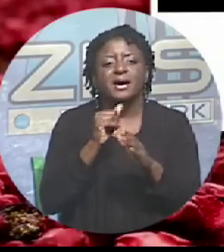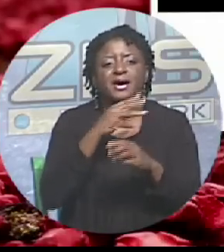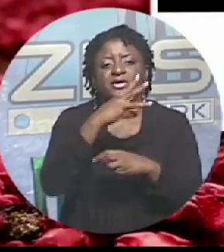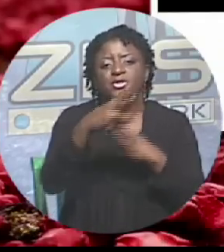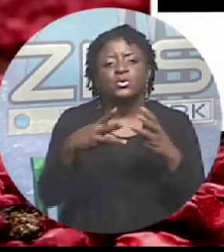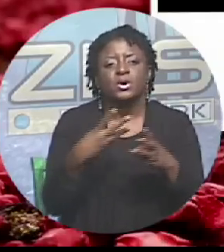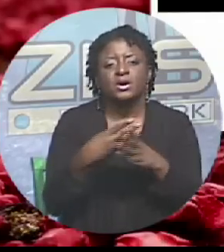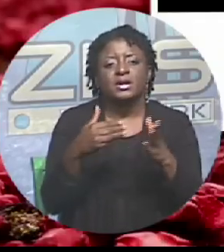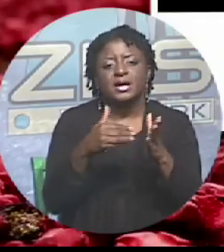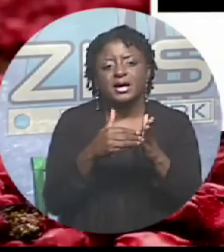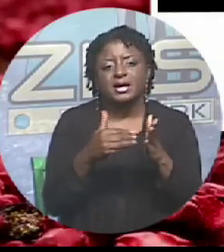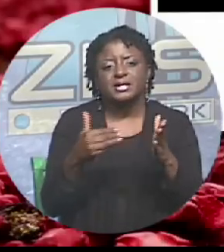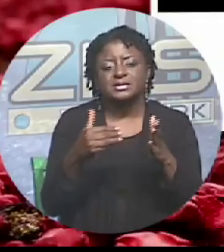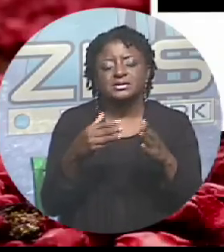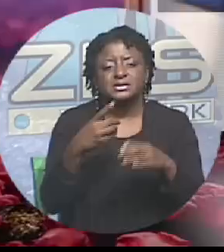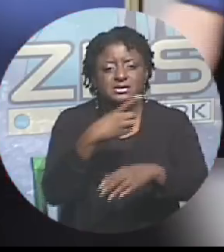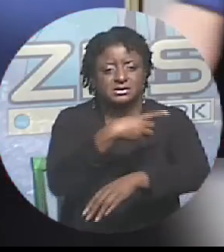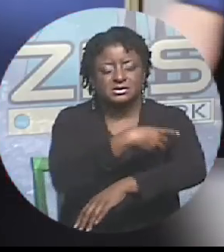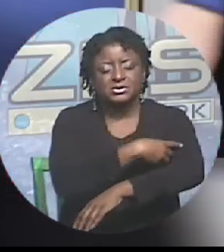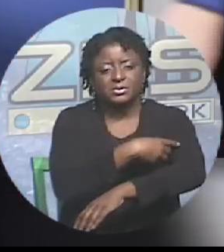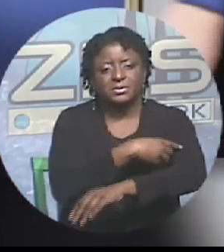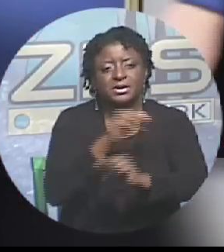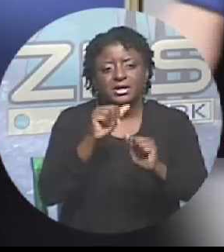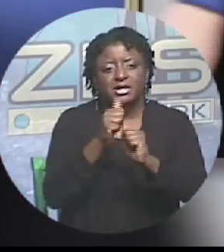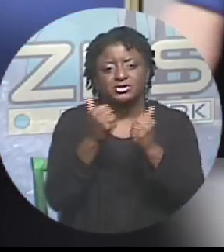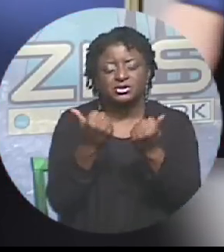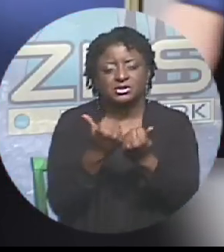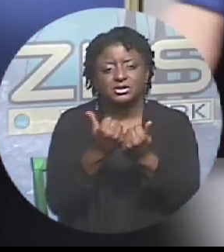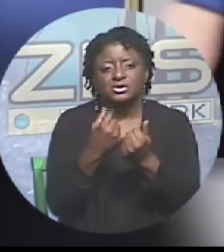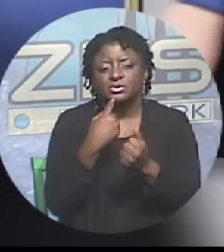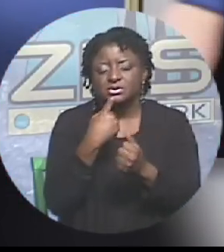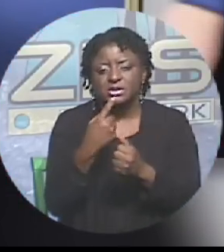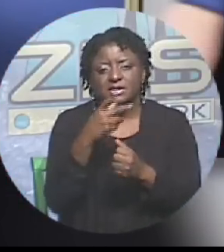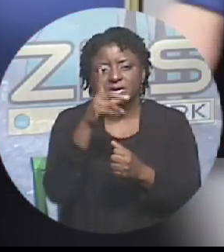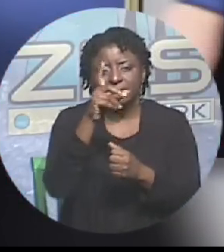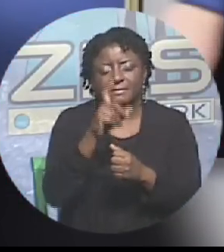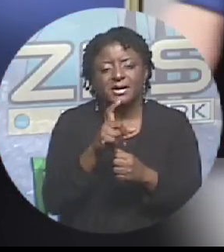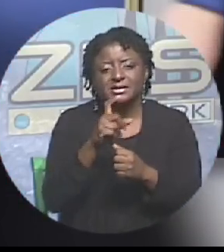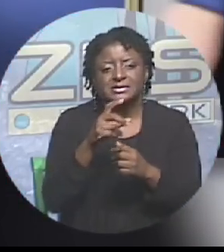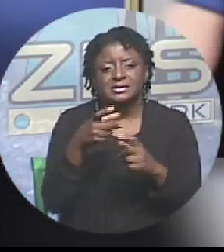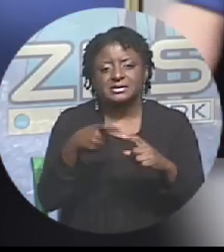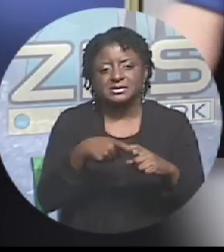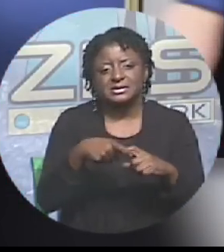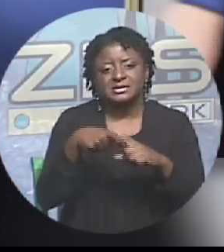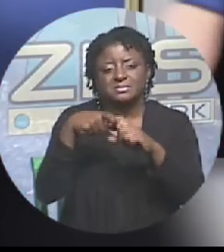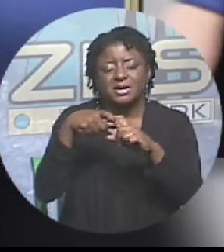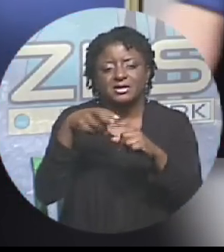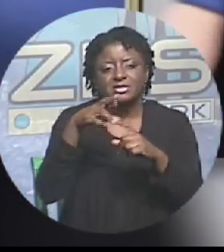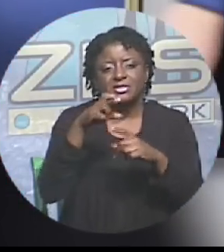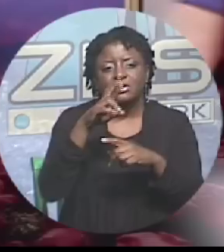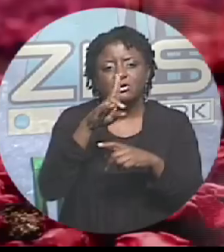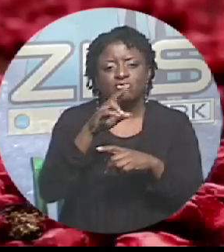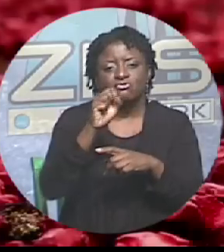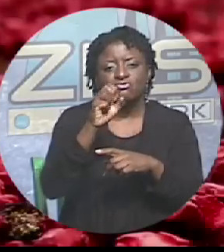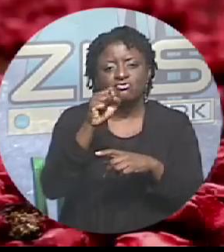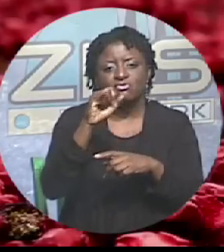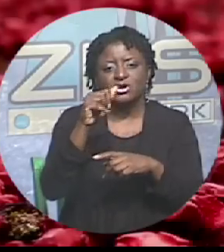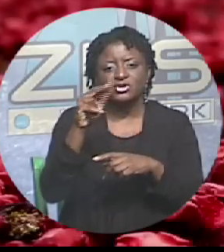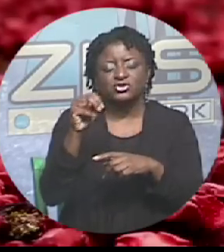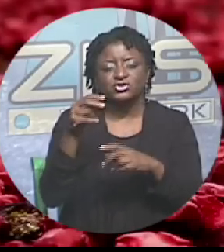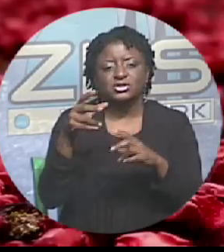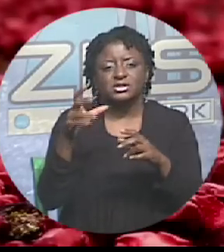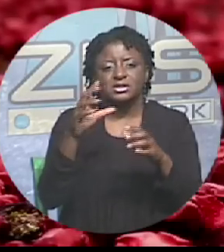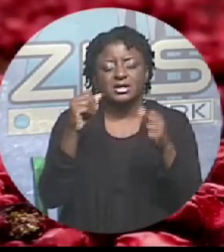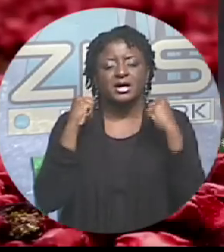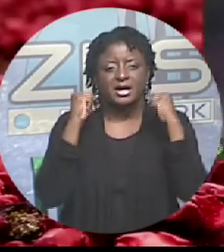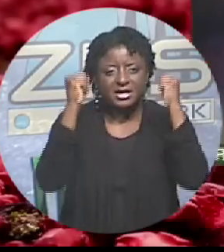advised the world's governing body for the sport of track and field to suspend the Russian Federation. Life bans were also recommended by WADA for the gold